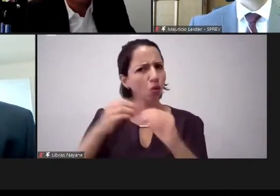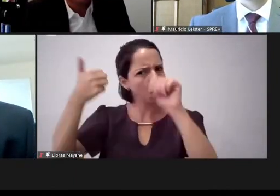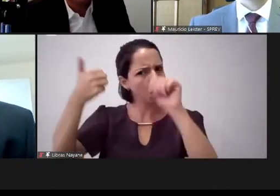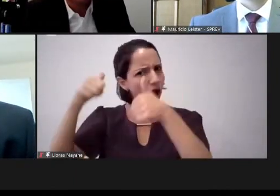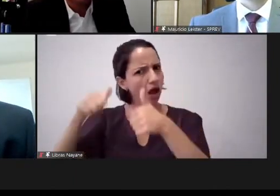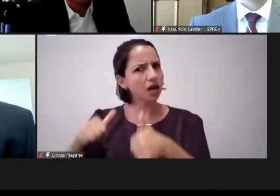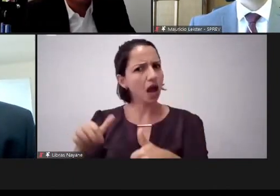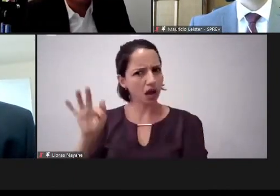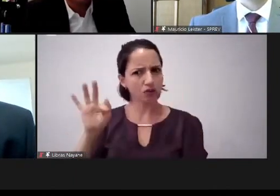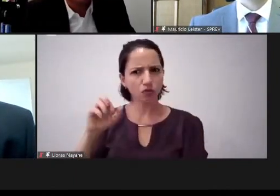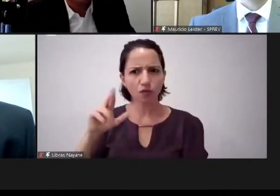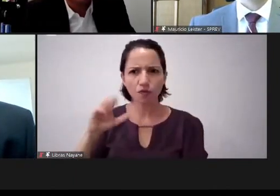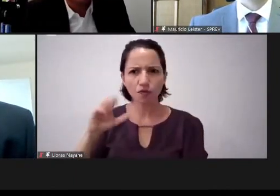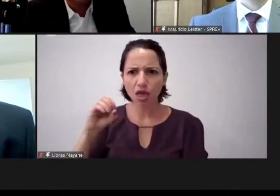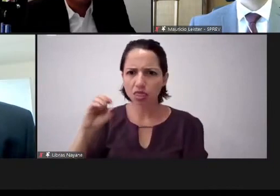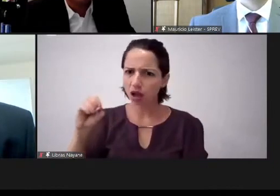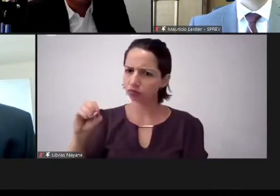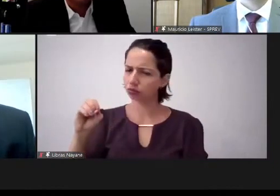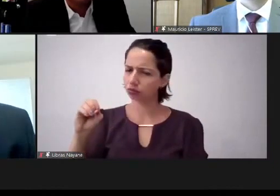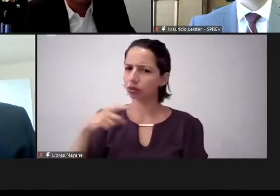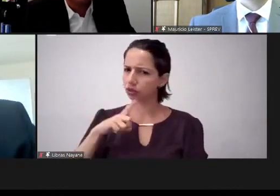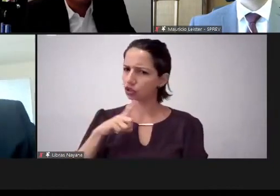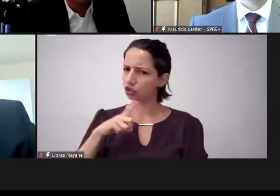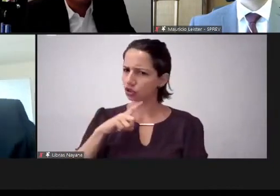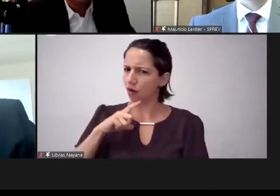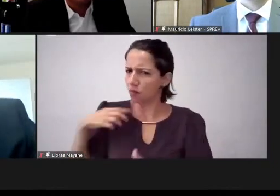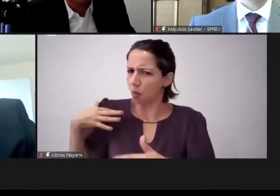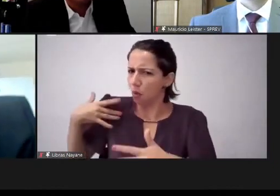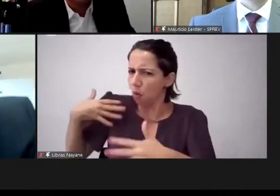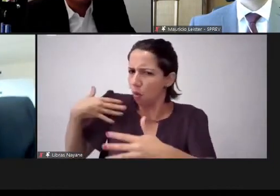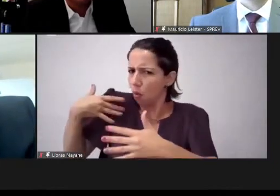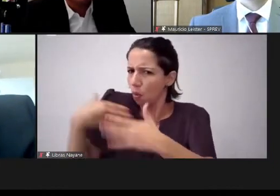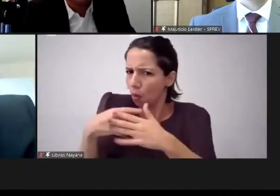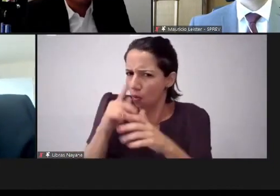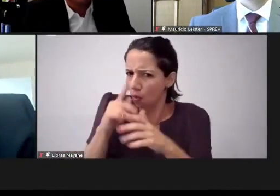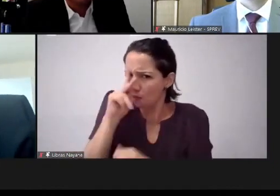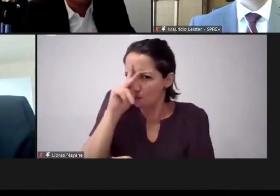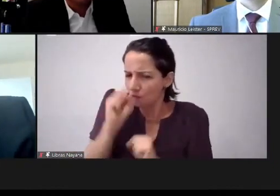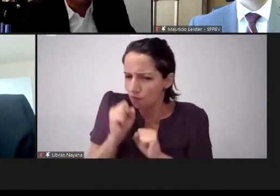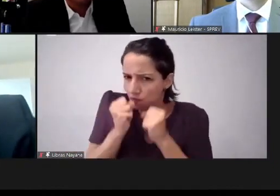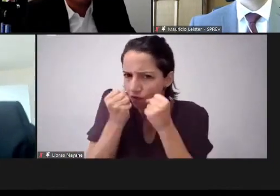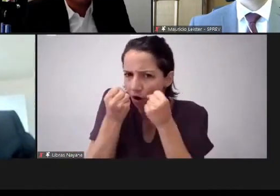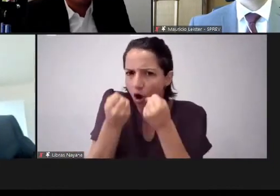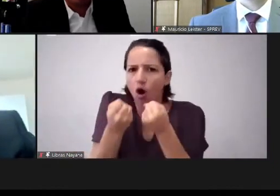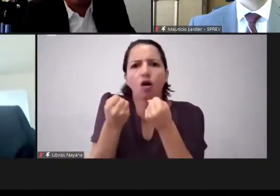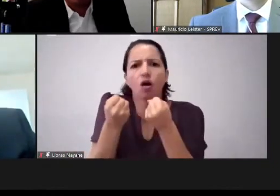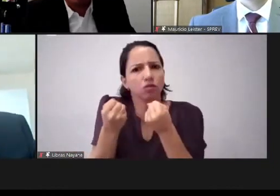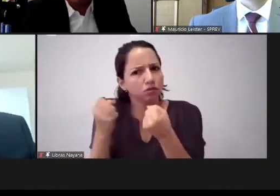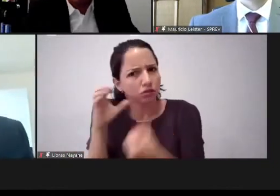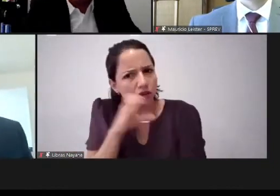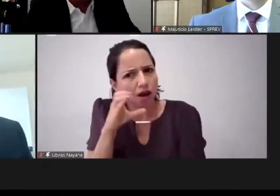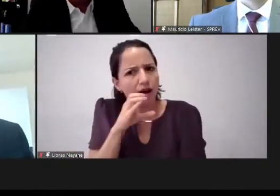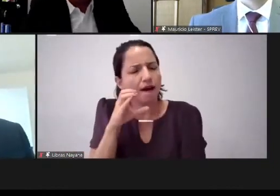I agree with Fernando Genta's analysis, a really good